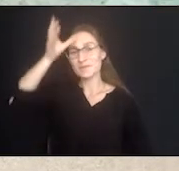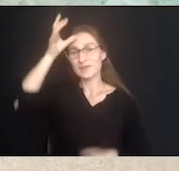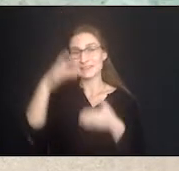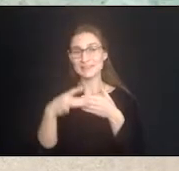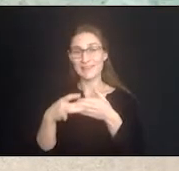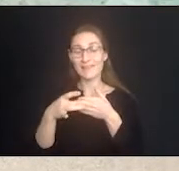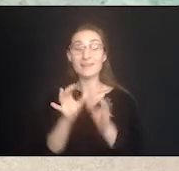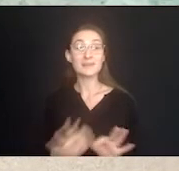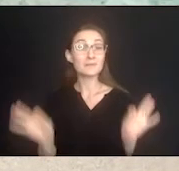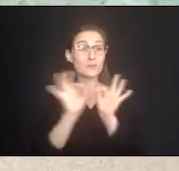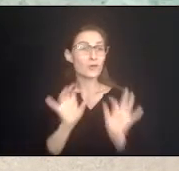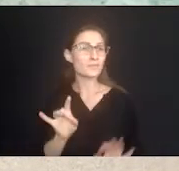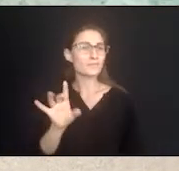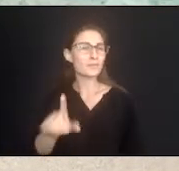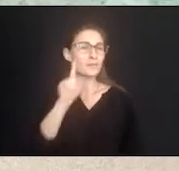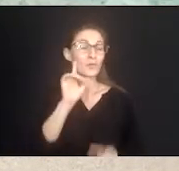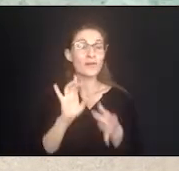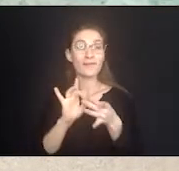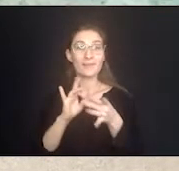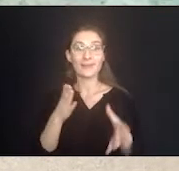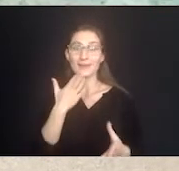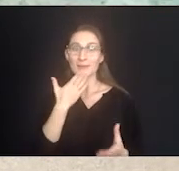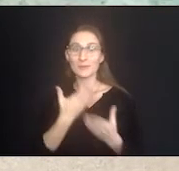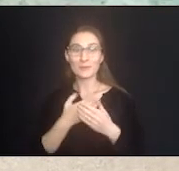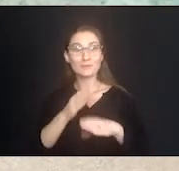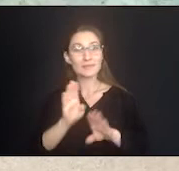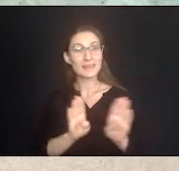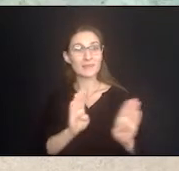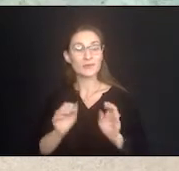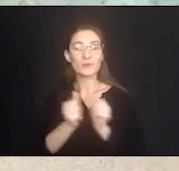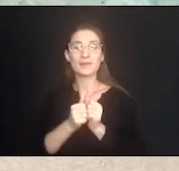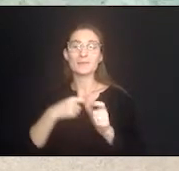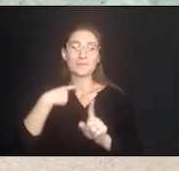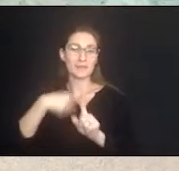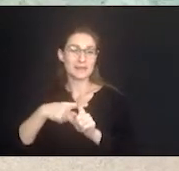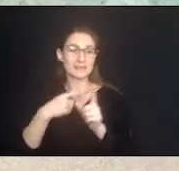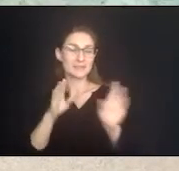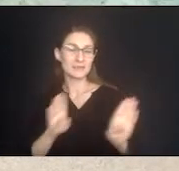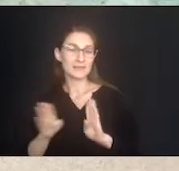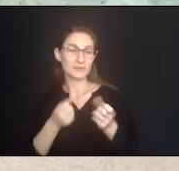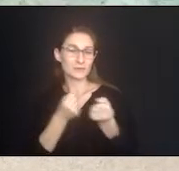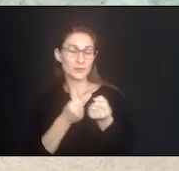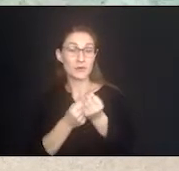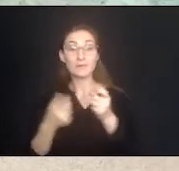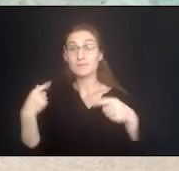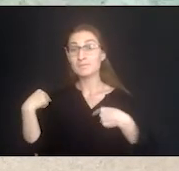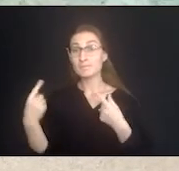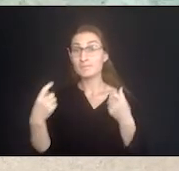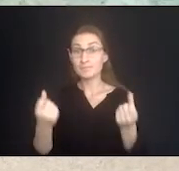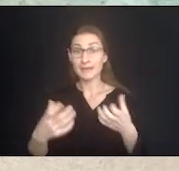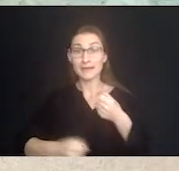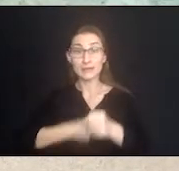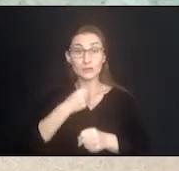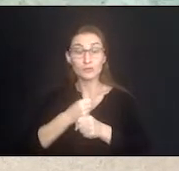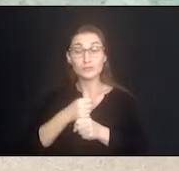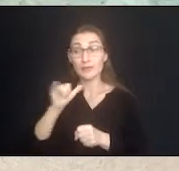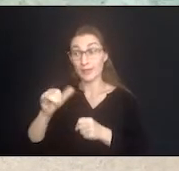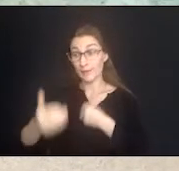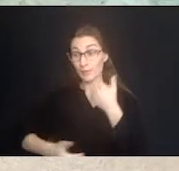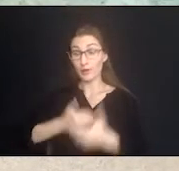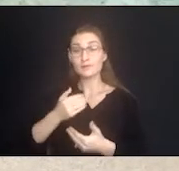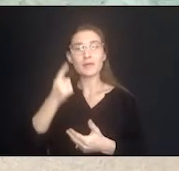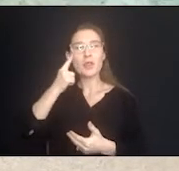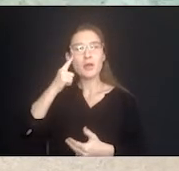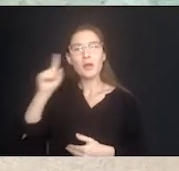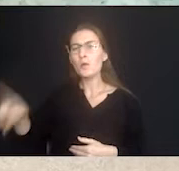Hello, everyone, and welcome to A Parent's Guide, the keys to unlocking good behavior with positive behavior support. For years, positive